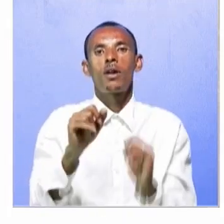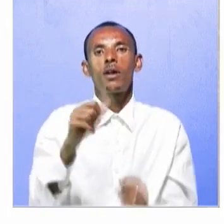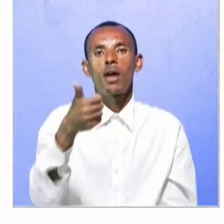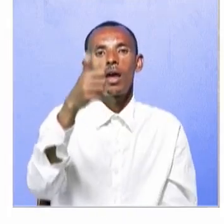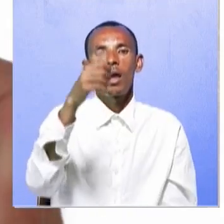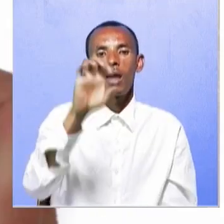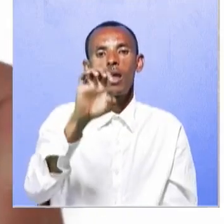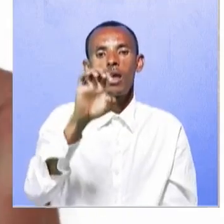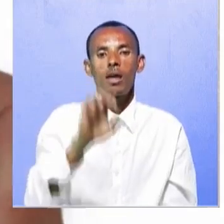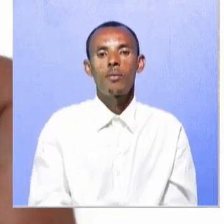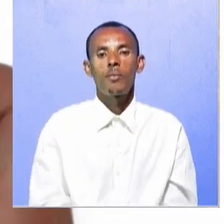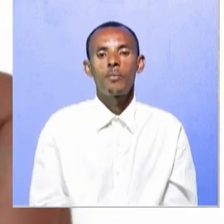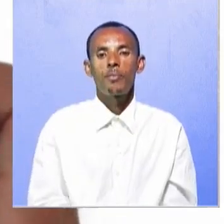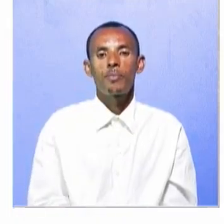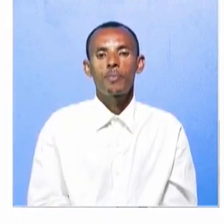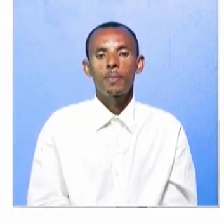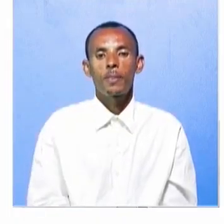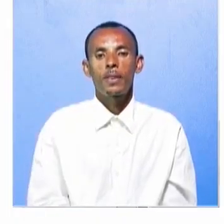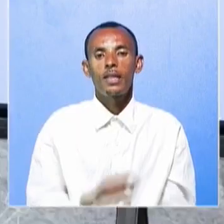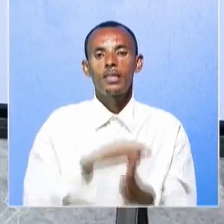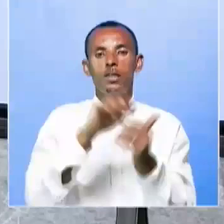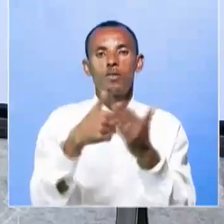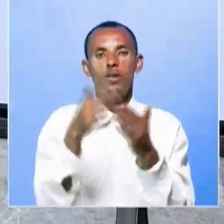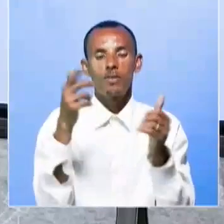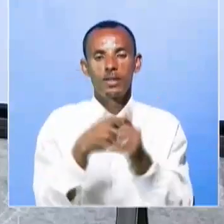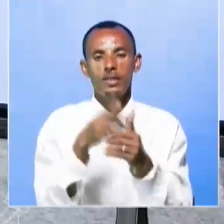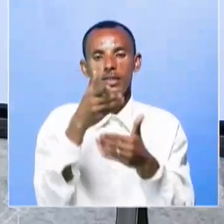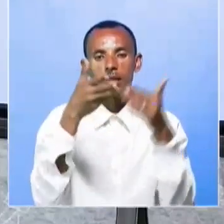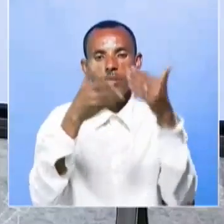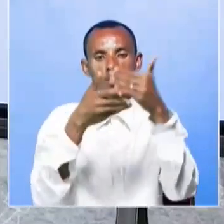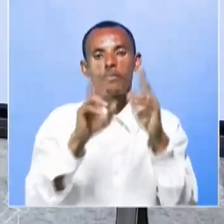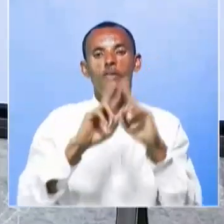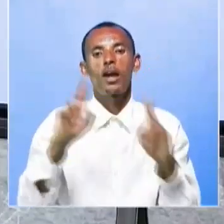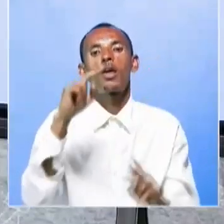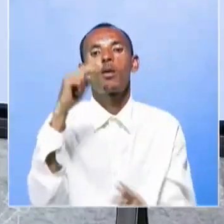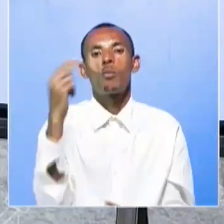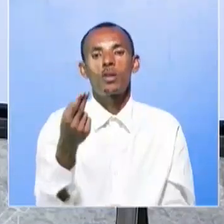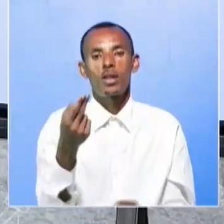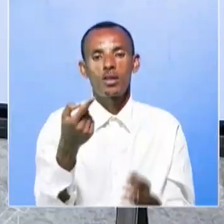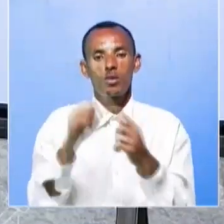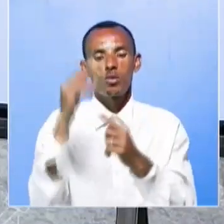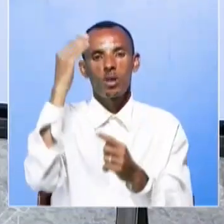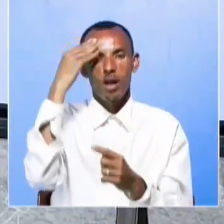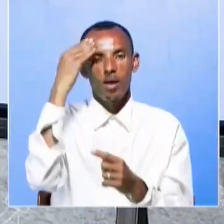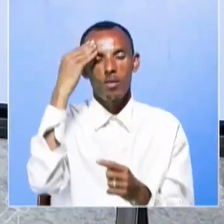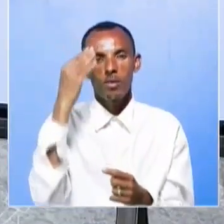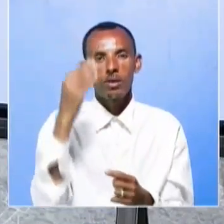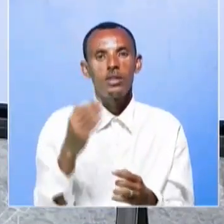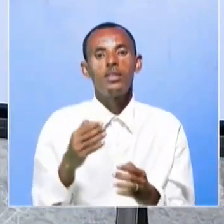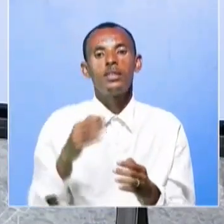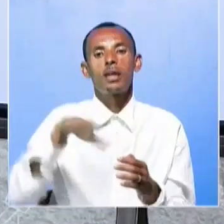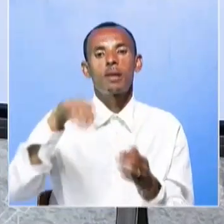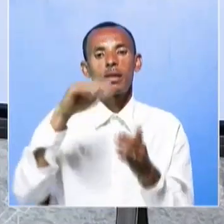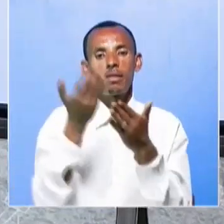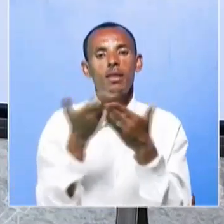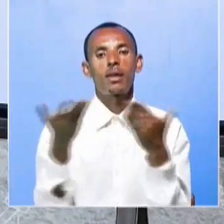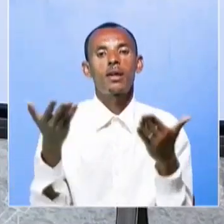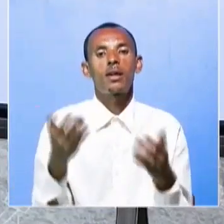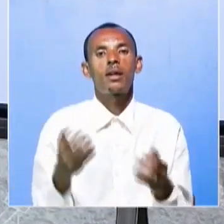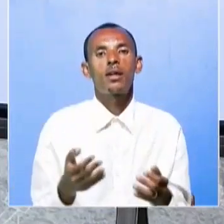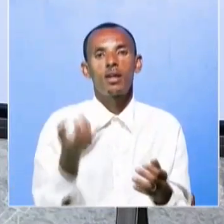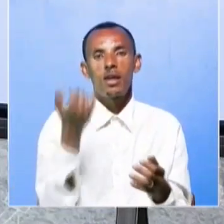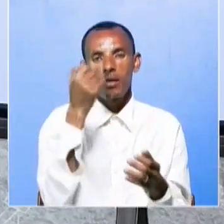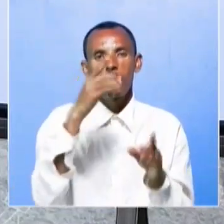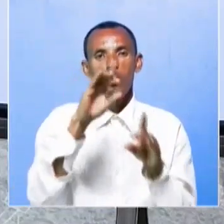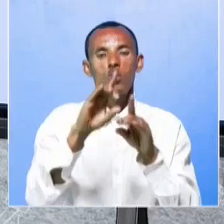Okay? The first step is very important to determine the remaining thing. Okay? If